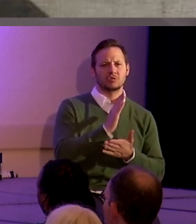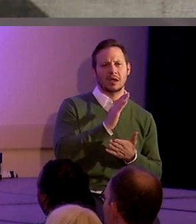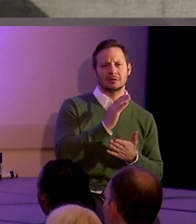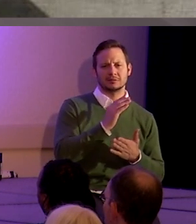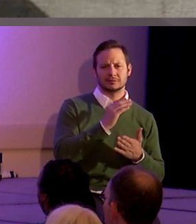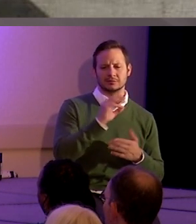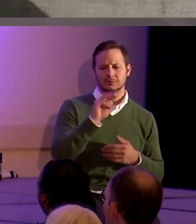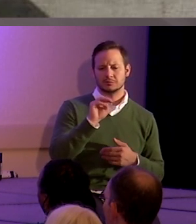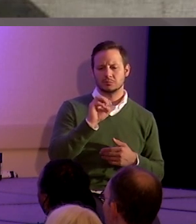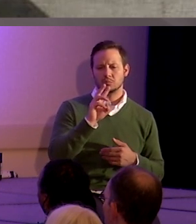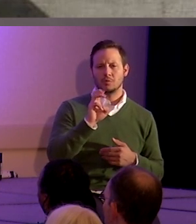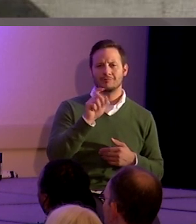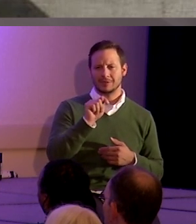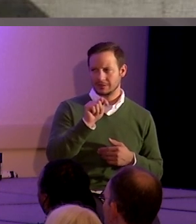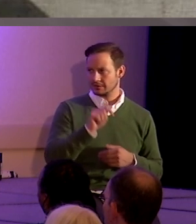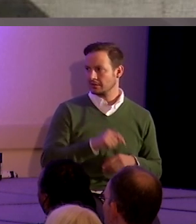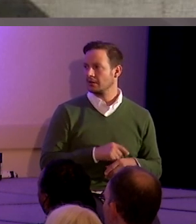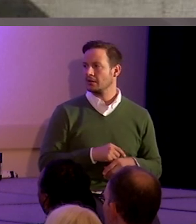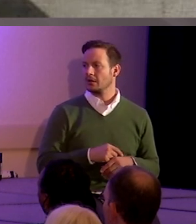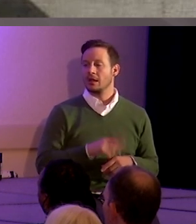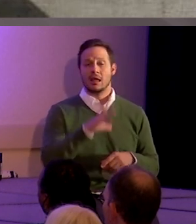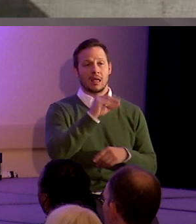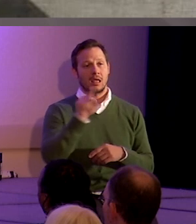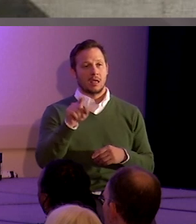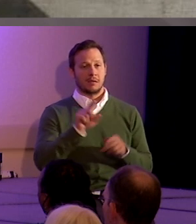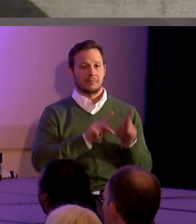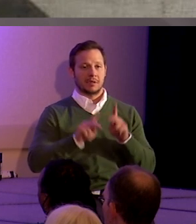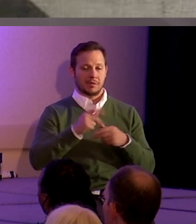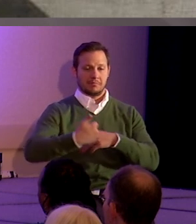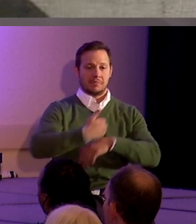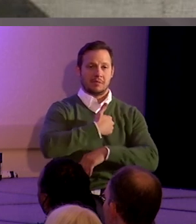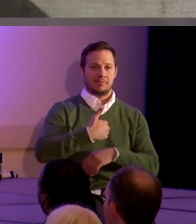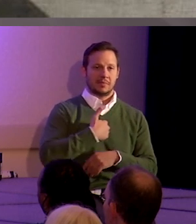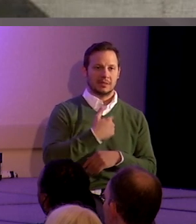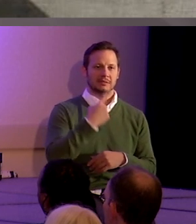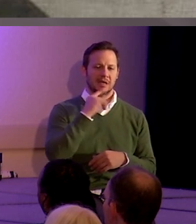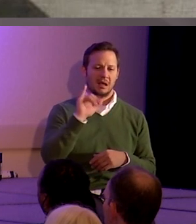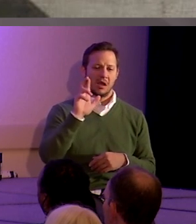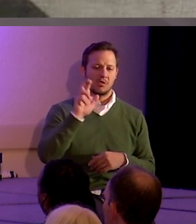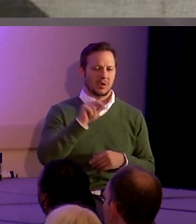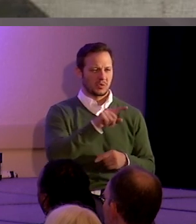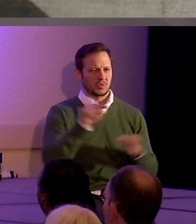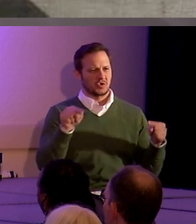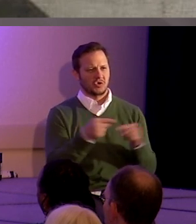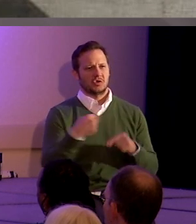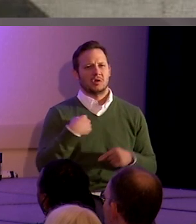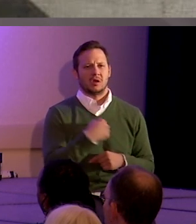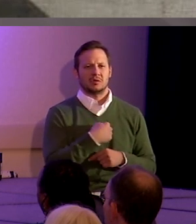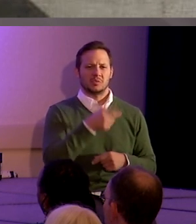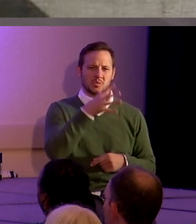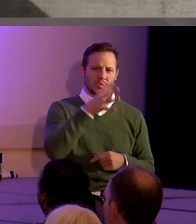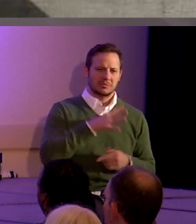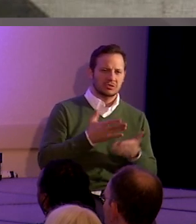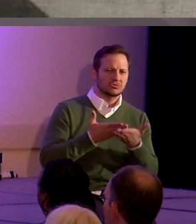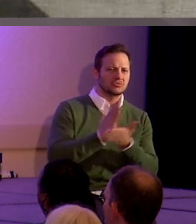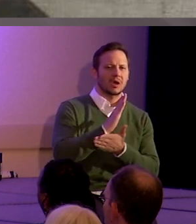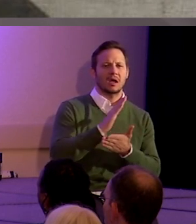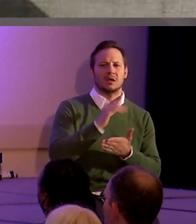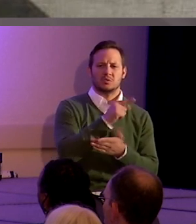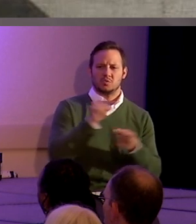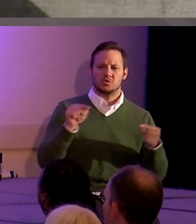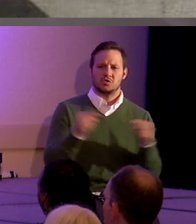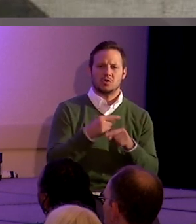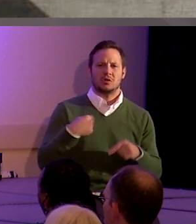many things, including pushing back the women's liberation movement in Iran and putting women's rights campaigners